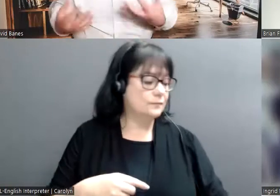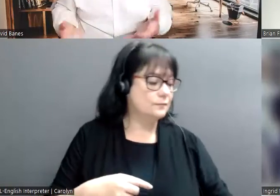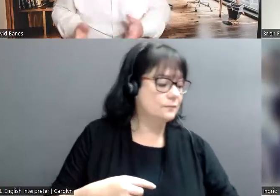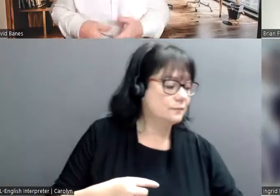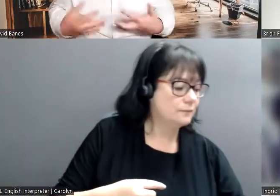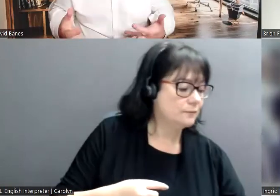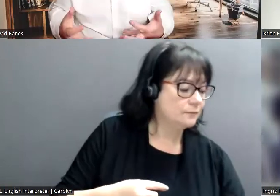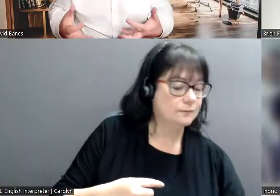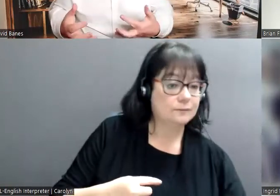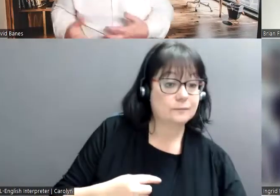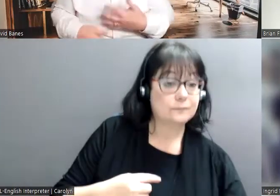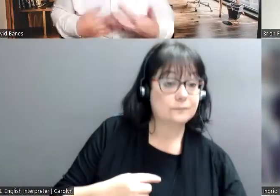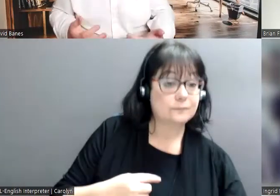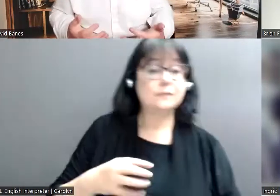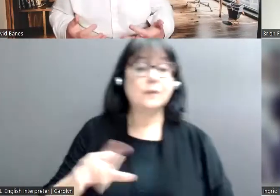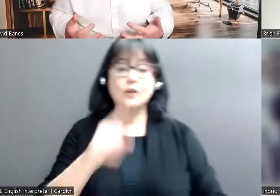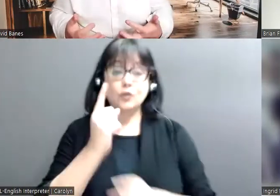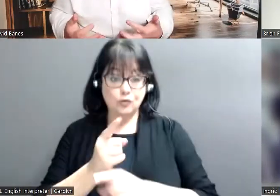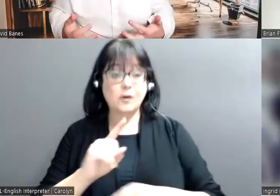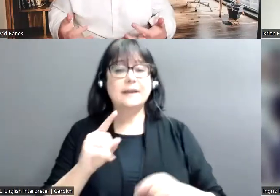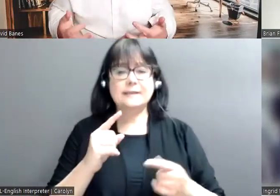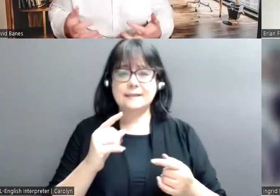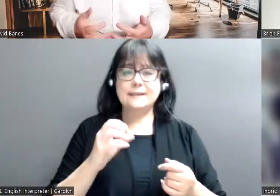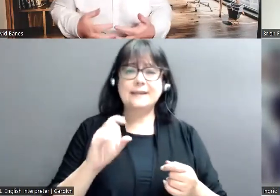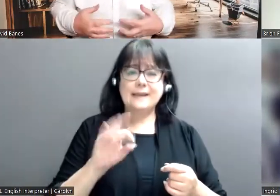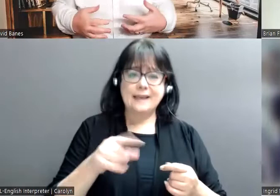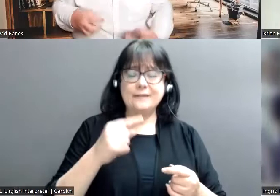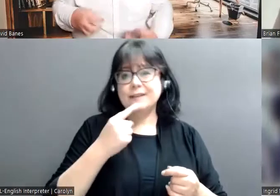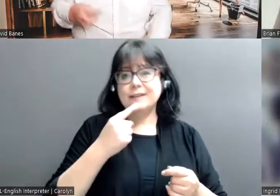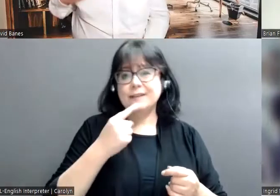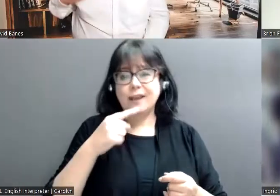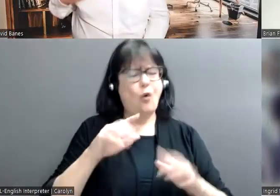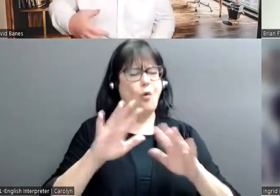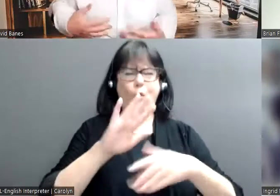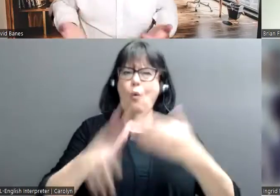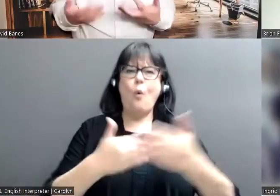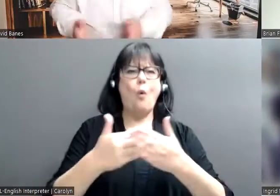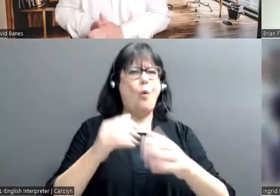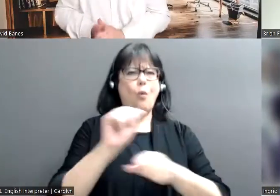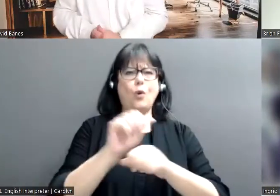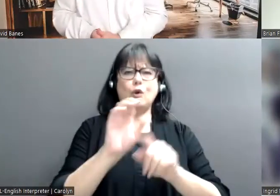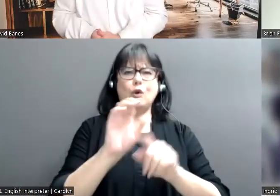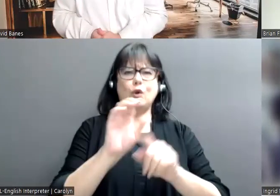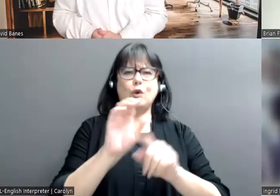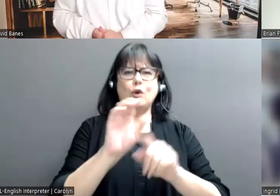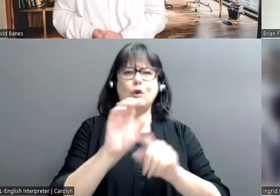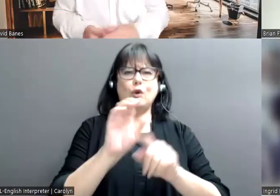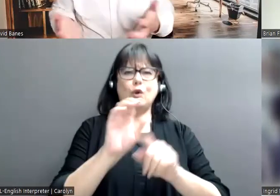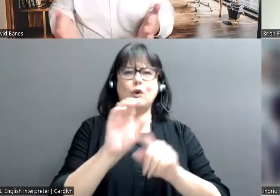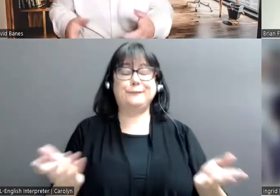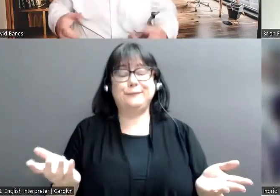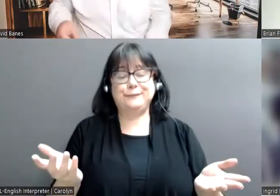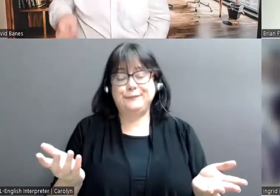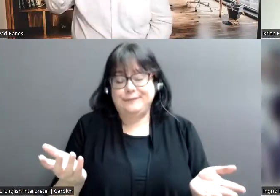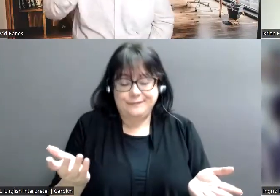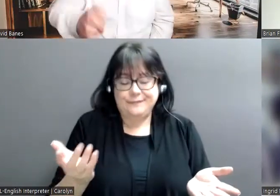a little bit of a platitude to say you've got to change the culture. And it's one of those things you think, yeah, okay, what does that